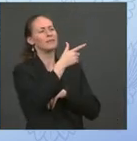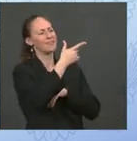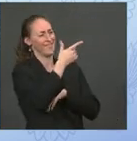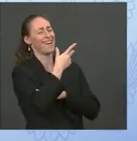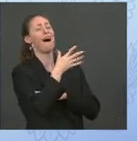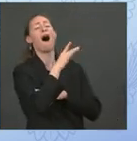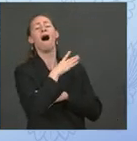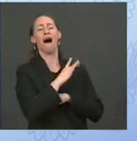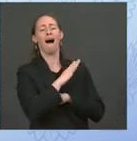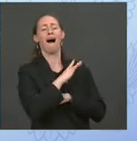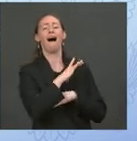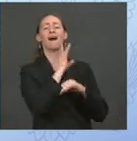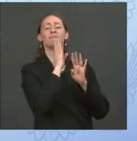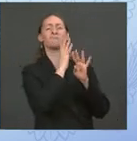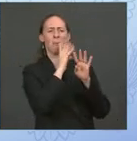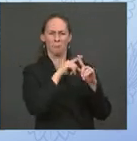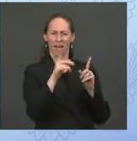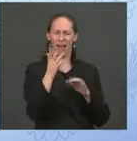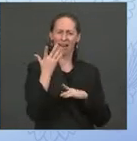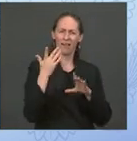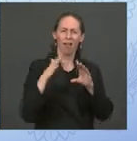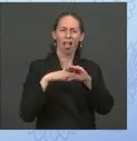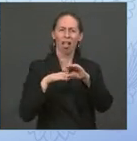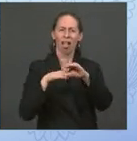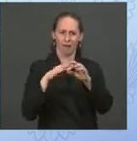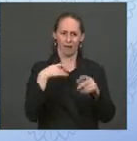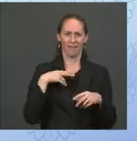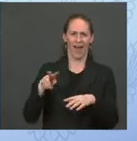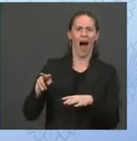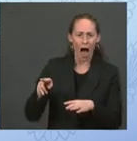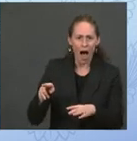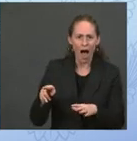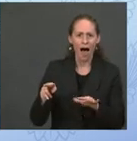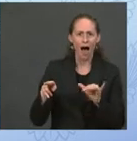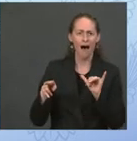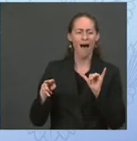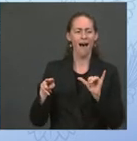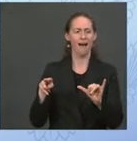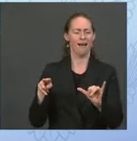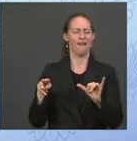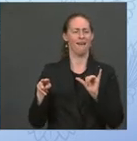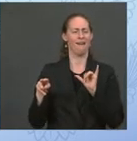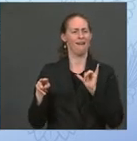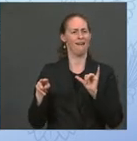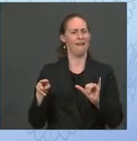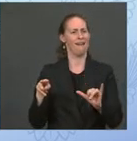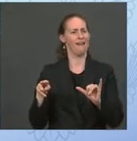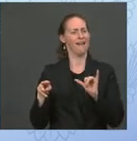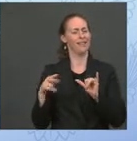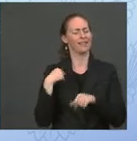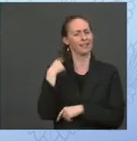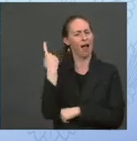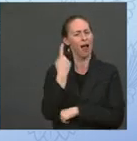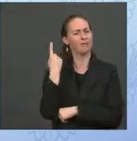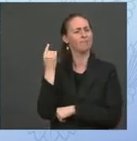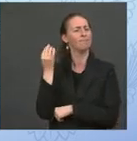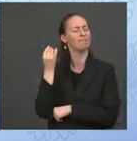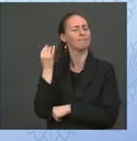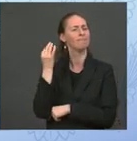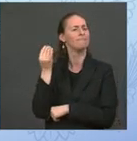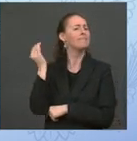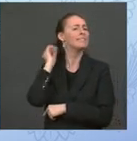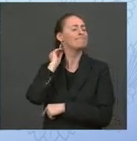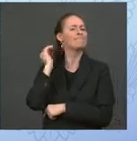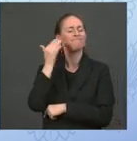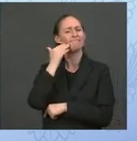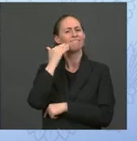just getting to the best parts, like 2 pages. And I thought about this story recently after a particularly challenging day at work.